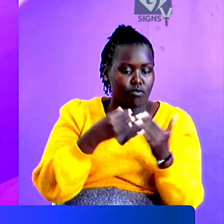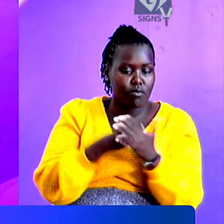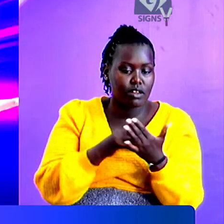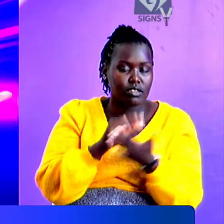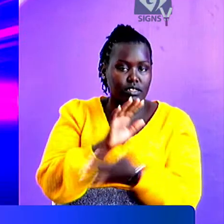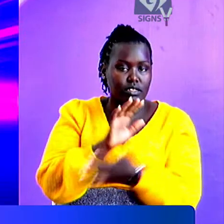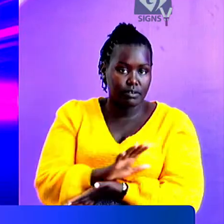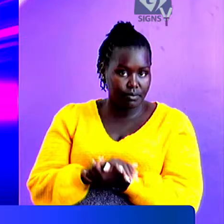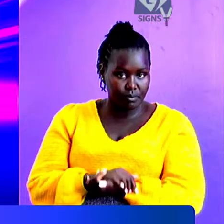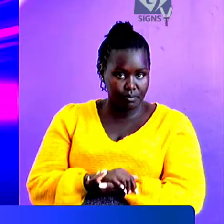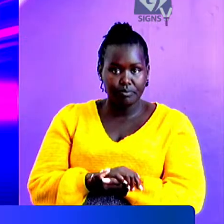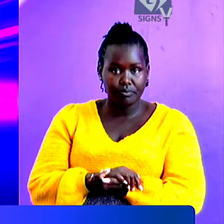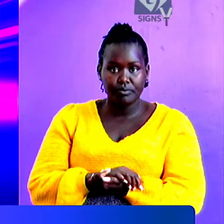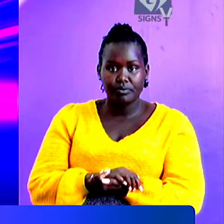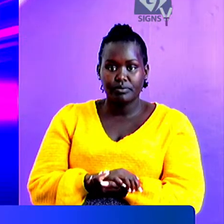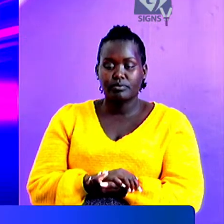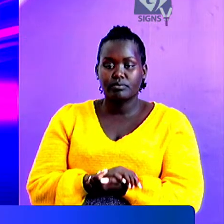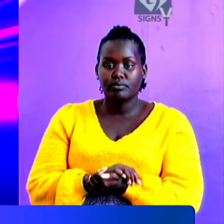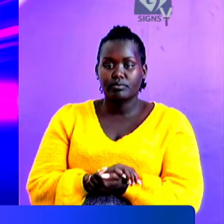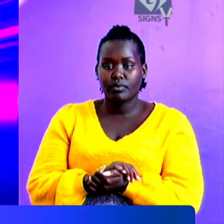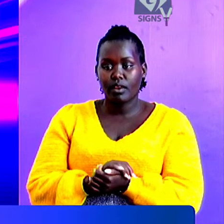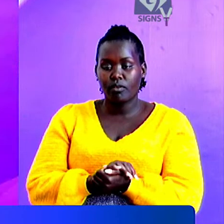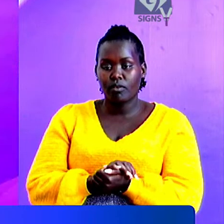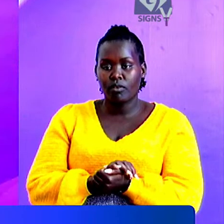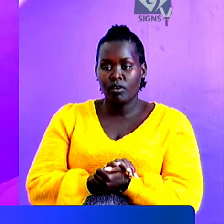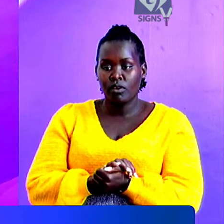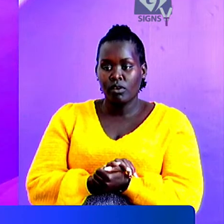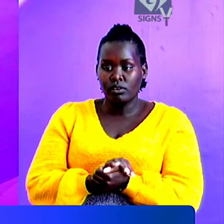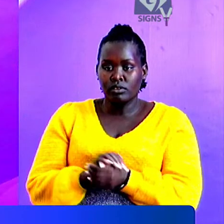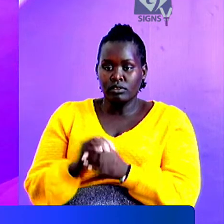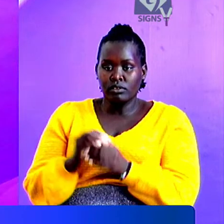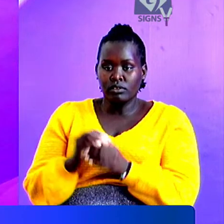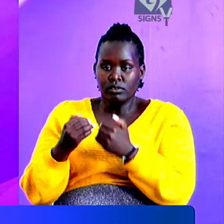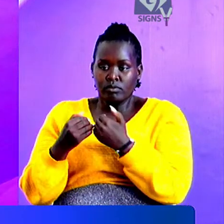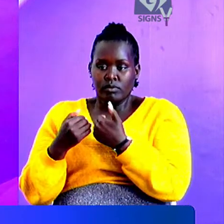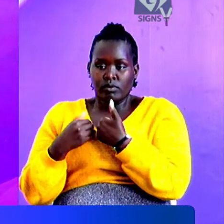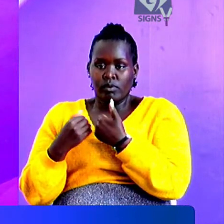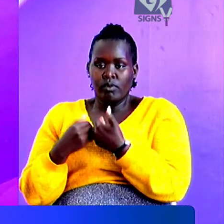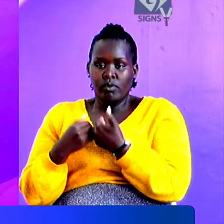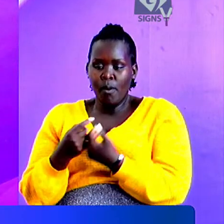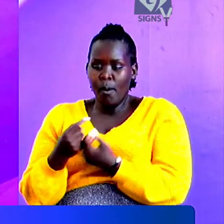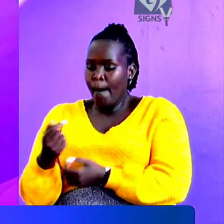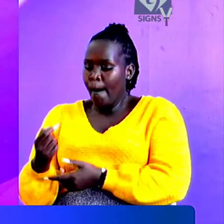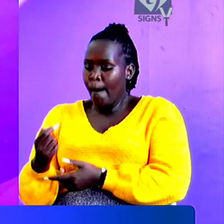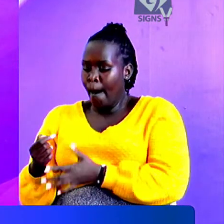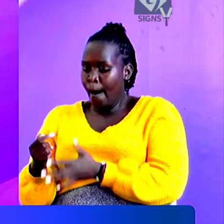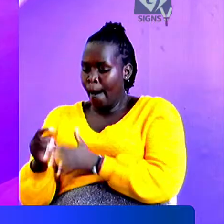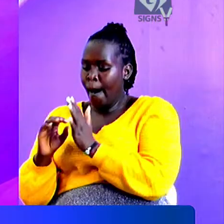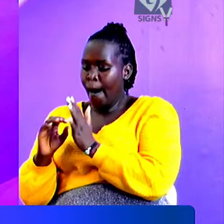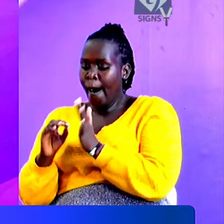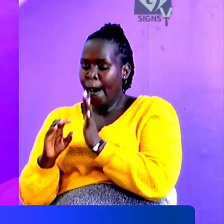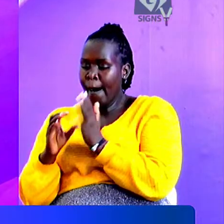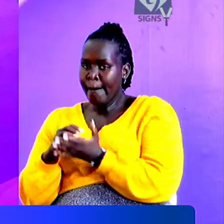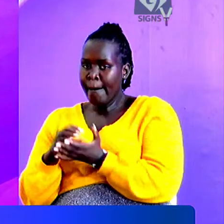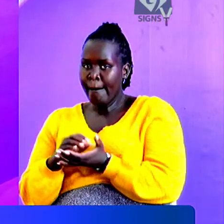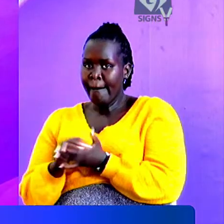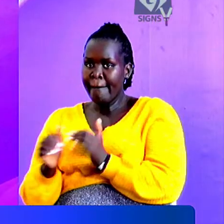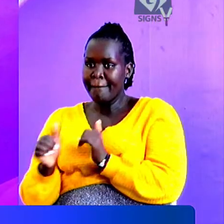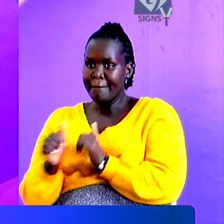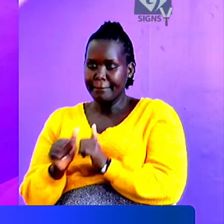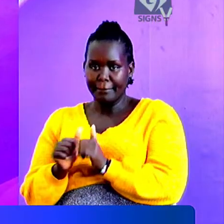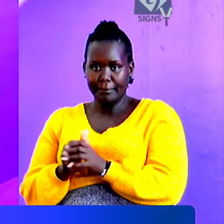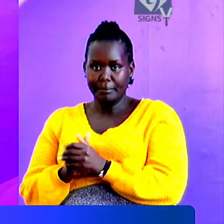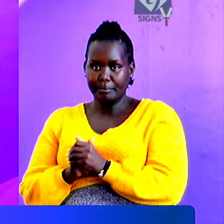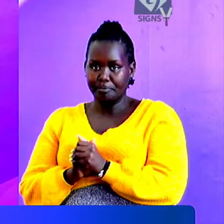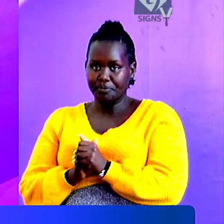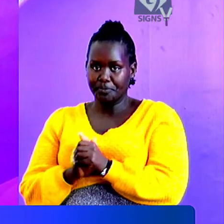an exceptional. The list is very small. There are very few exceptional cases. Yeah, that I agree. Yeah,